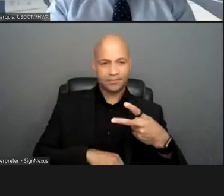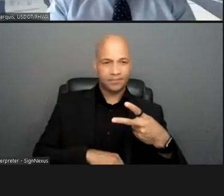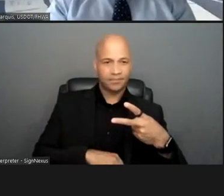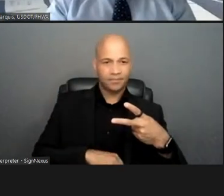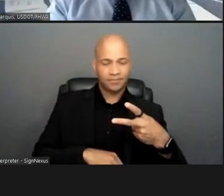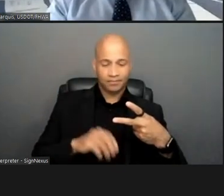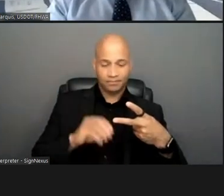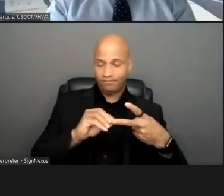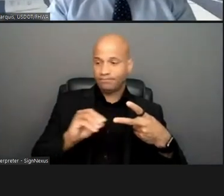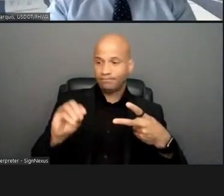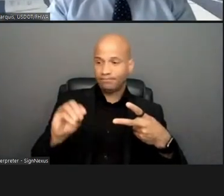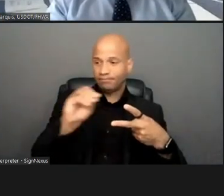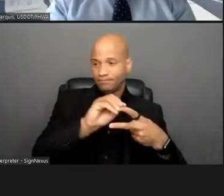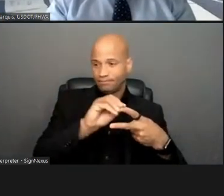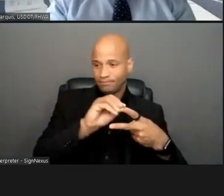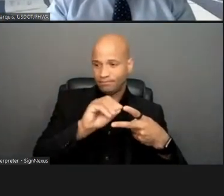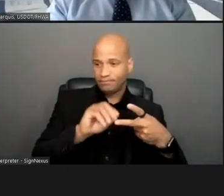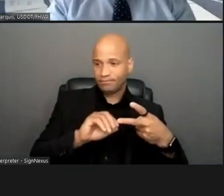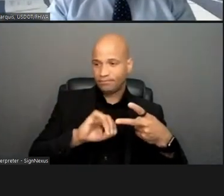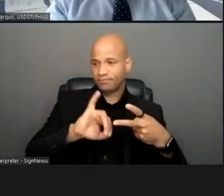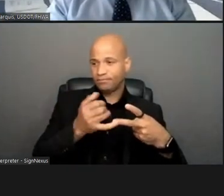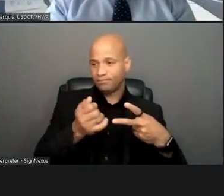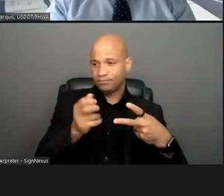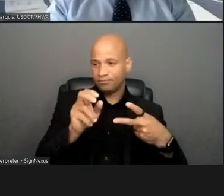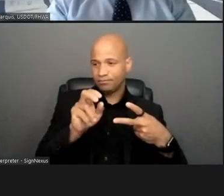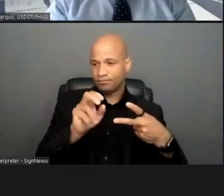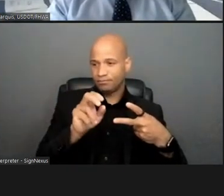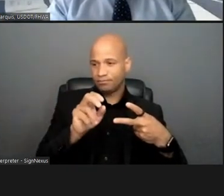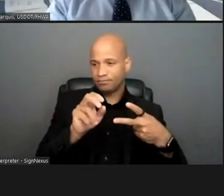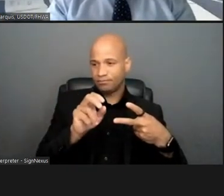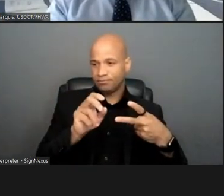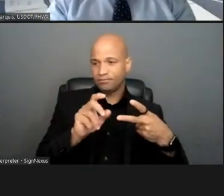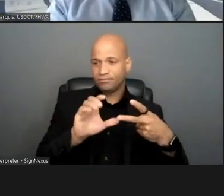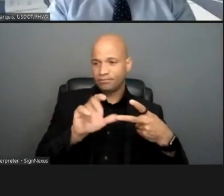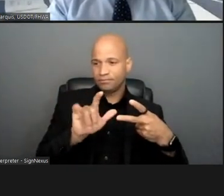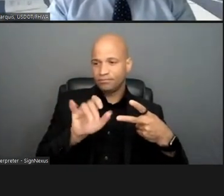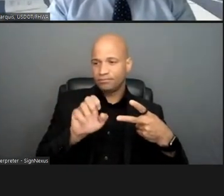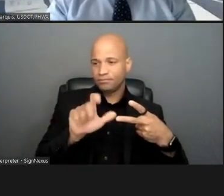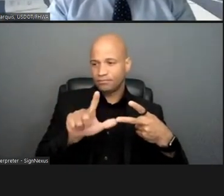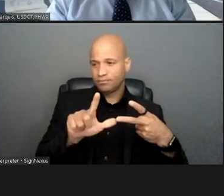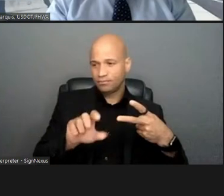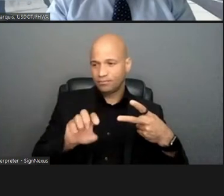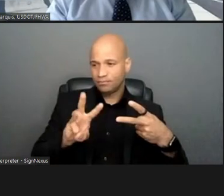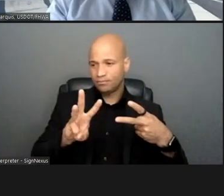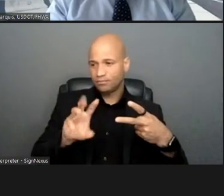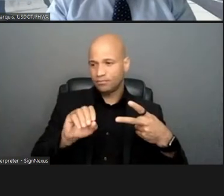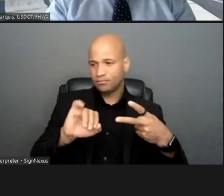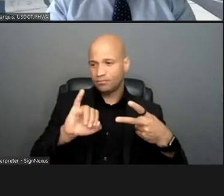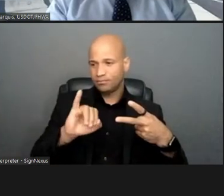the next speaker is John Rumley followed by Carl wojciechowski